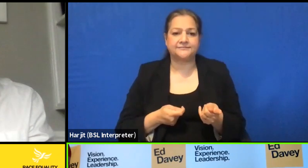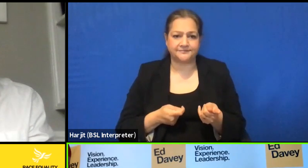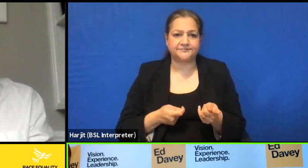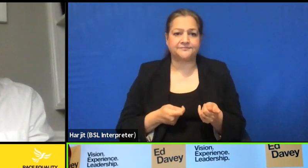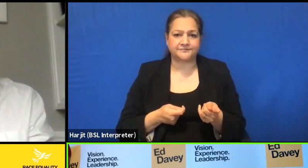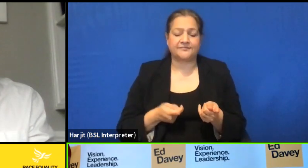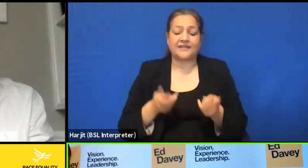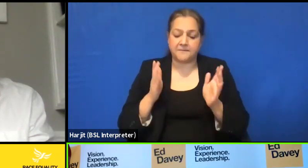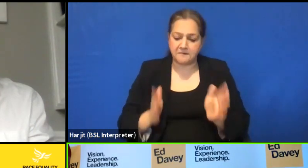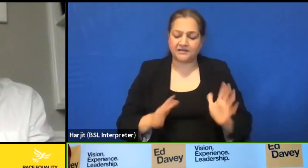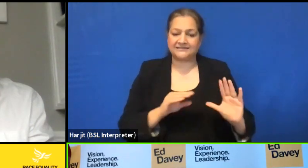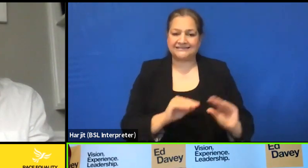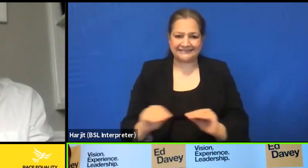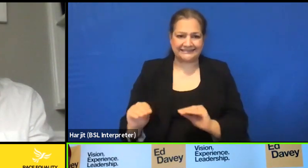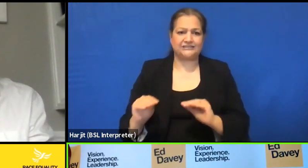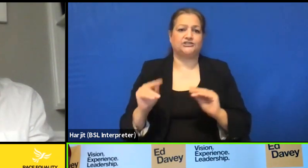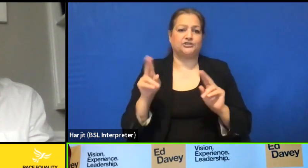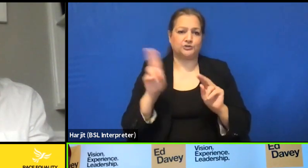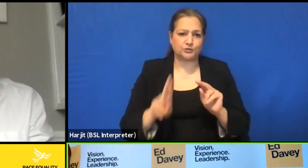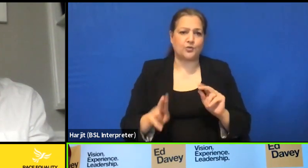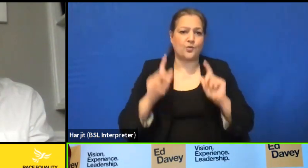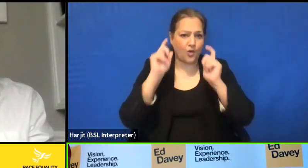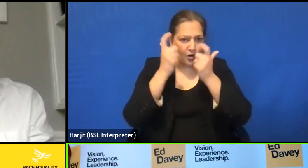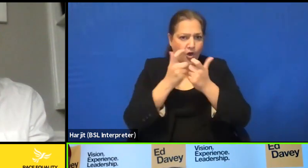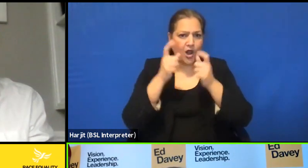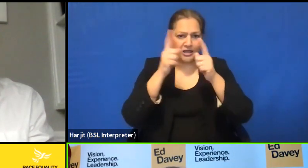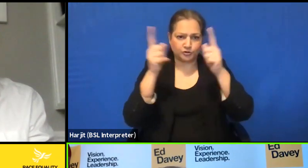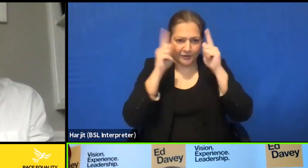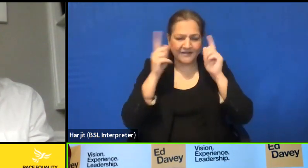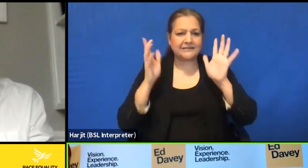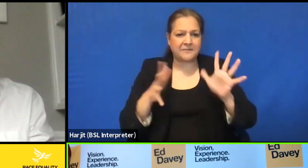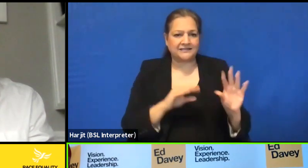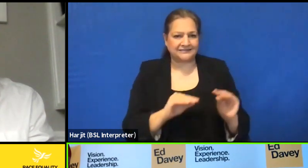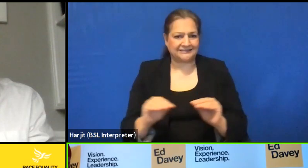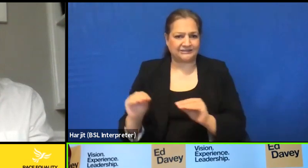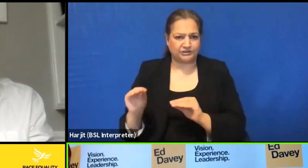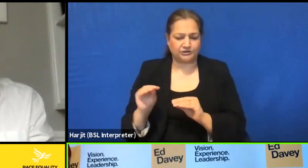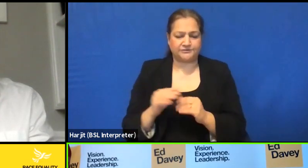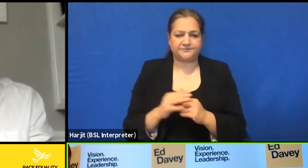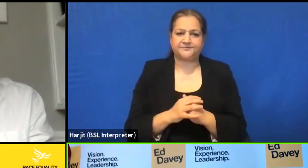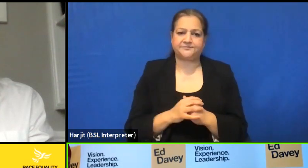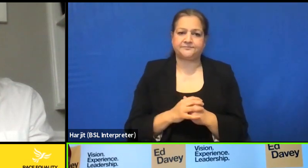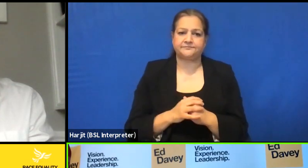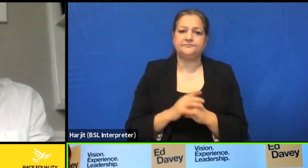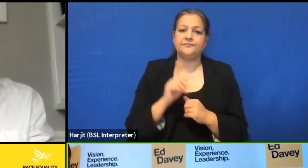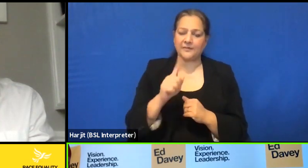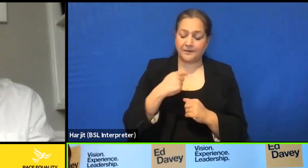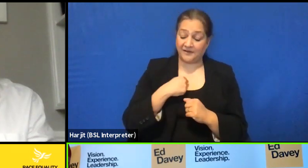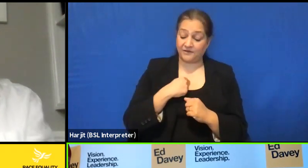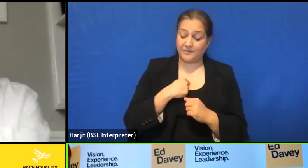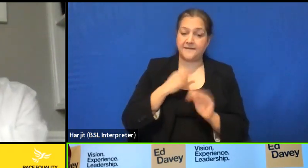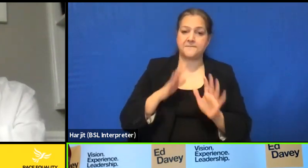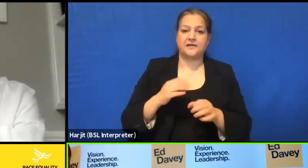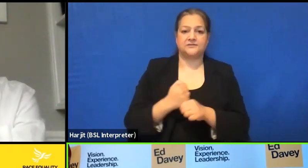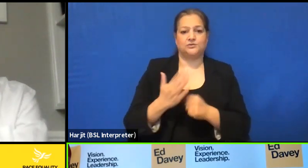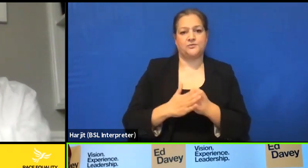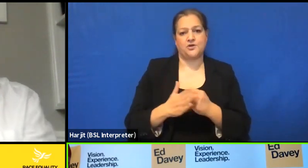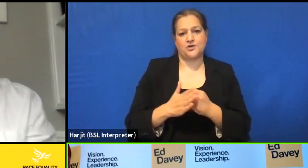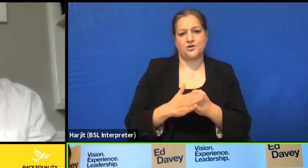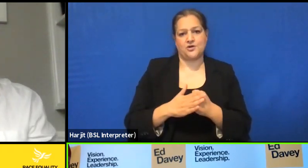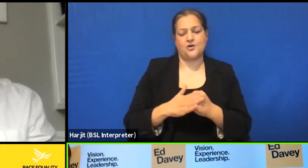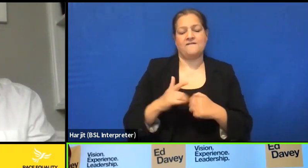teach that in our schools and colleges and universities. But for me, we need to go further than that. The Black